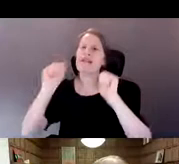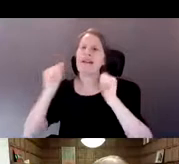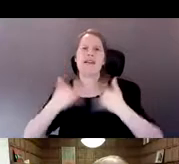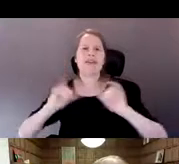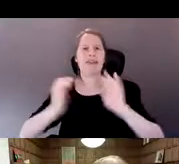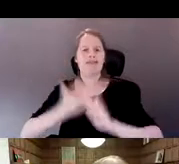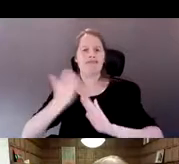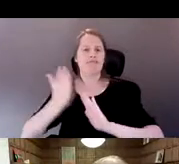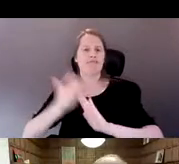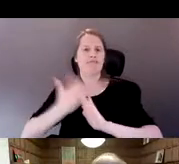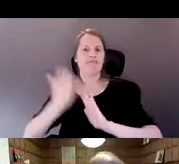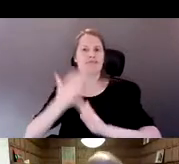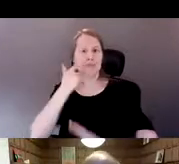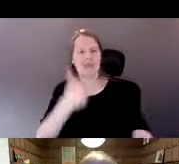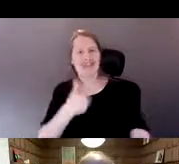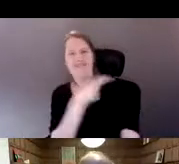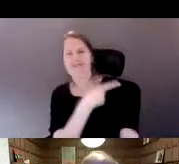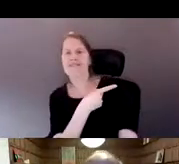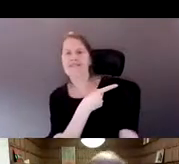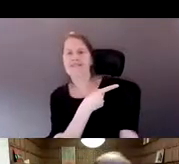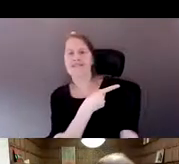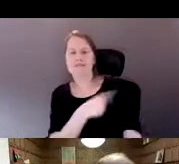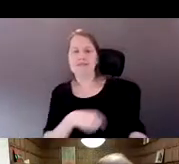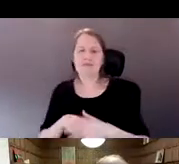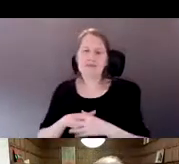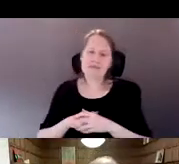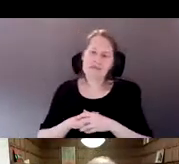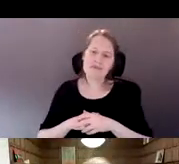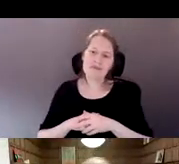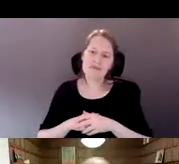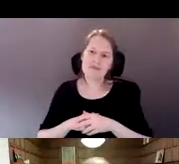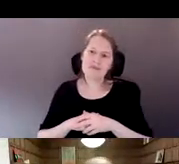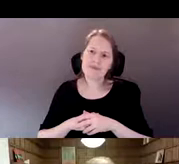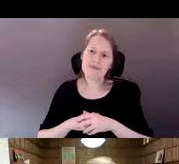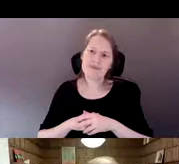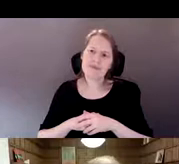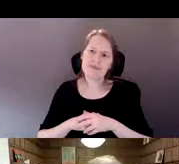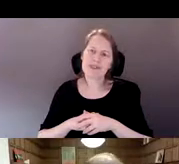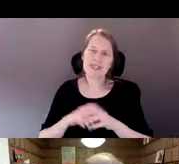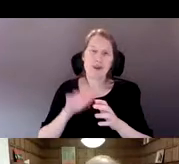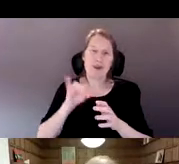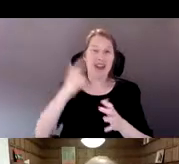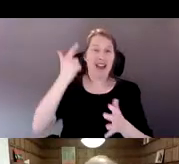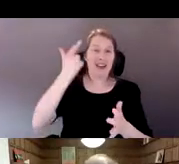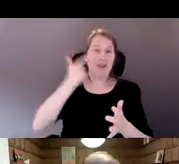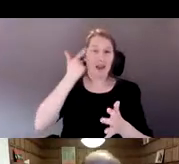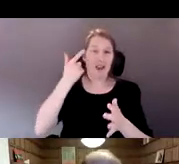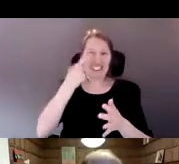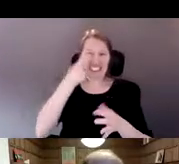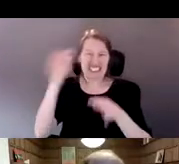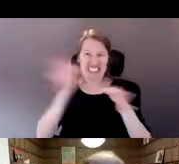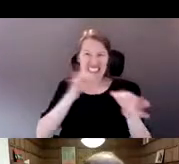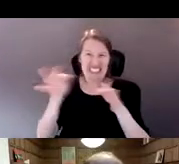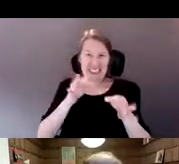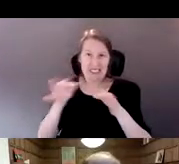Judaism. It's only by taking seriously the logic that I've just tried to expound behind this